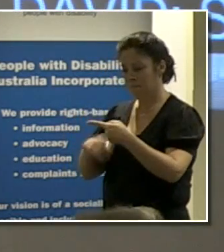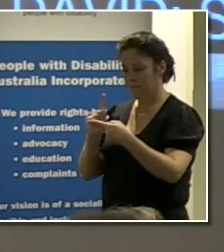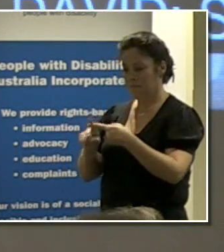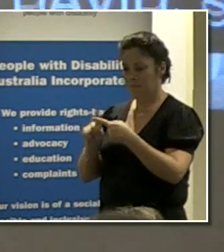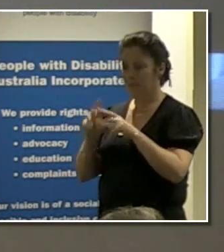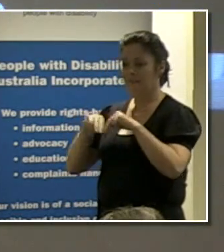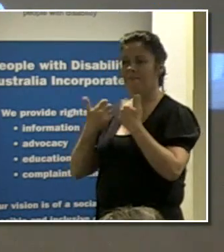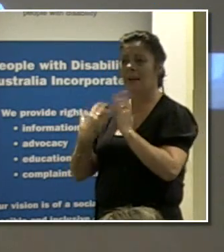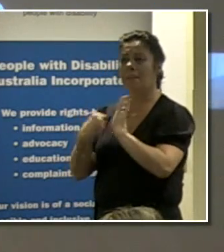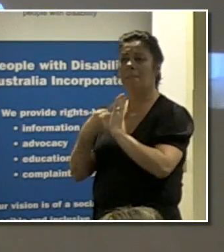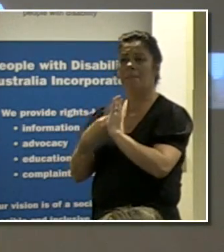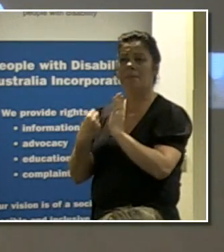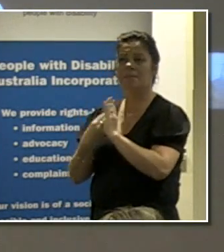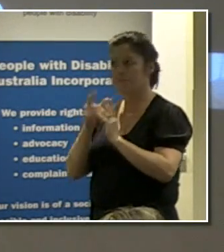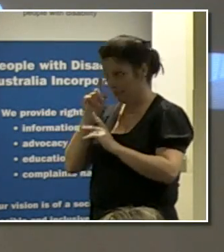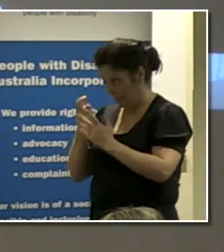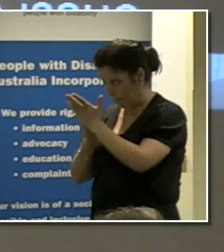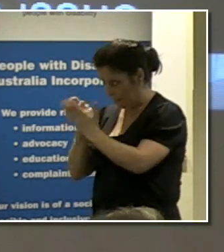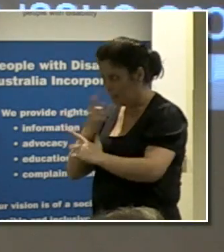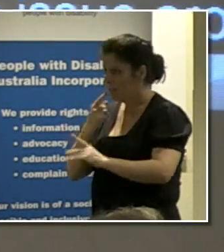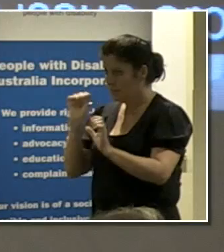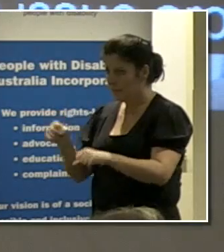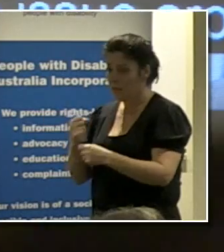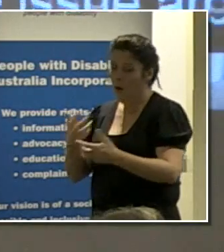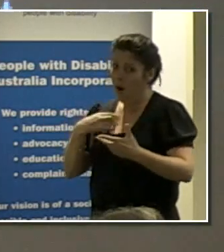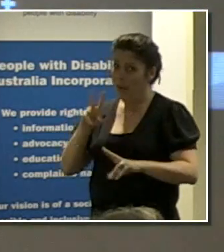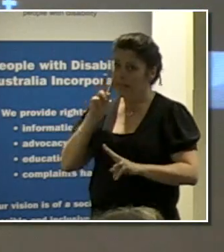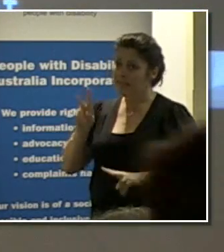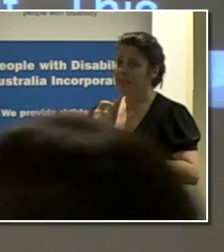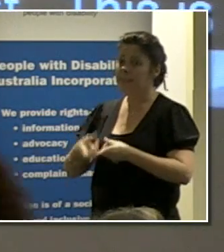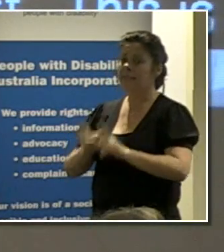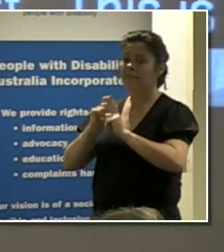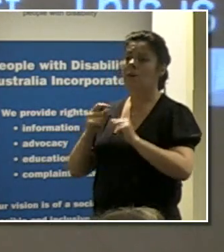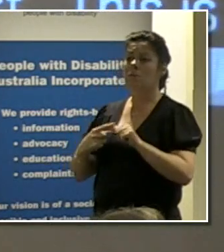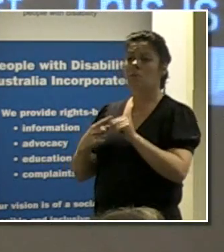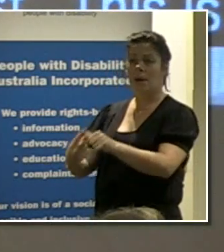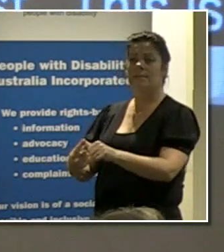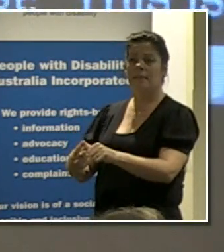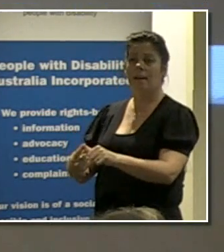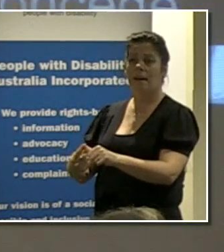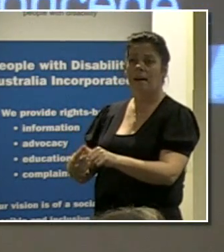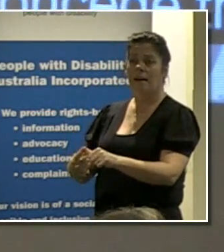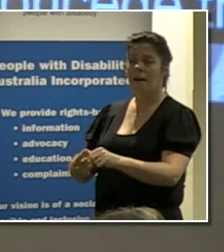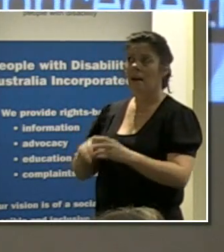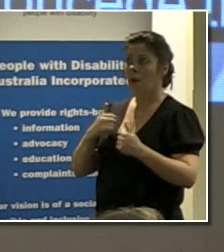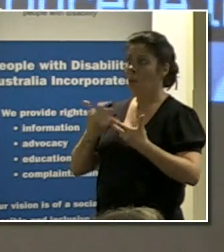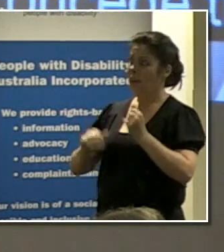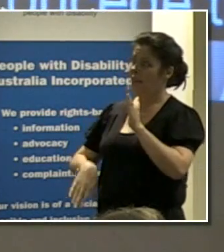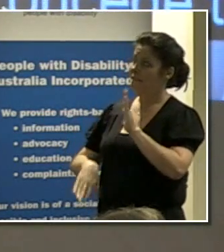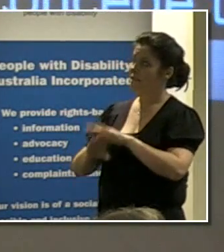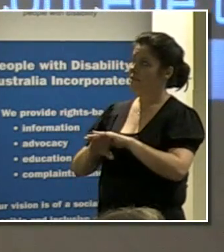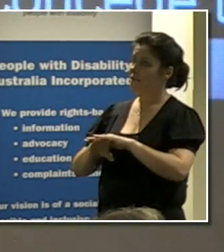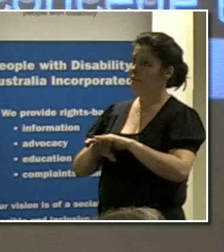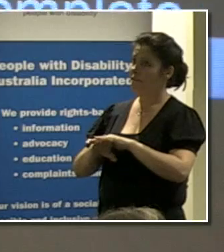first. And this is a difficult one. I concede that. We don't have a complete